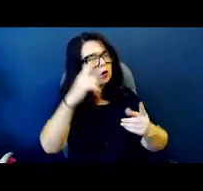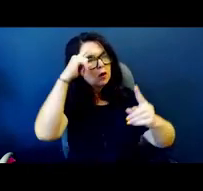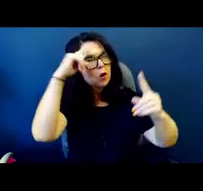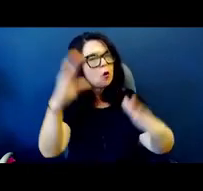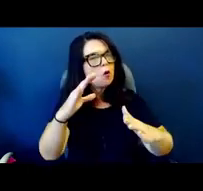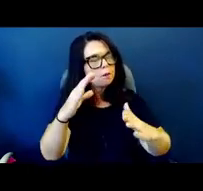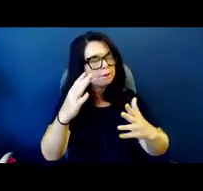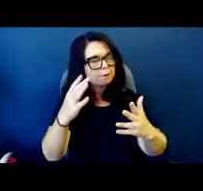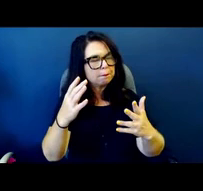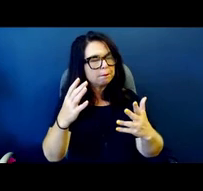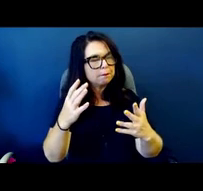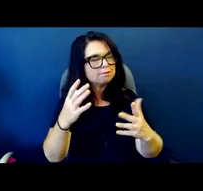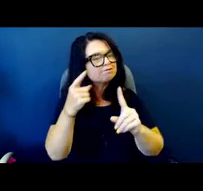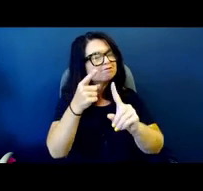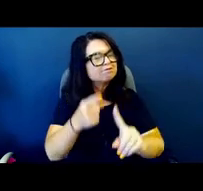president?